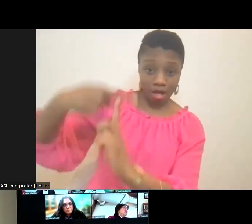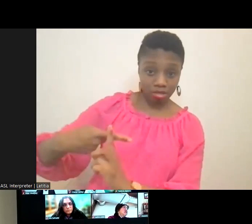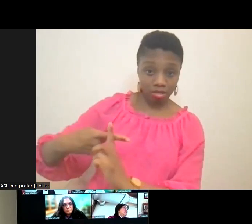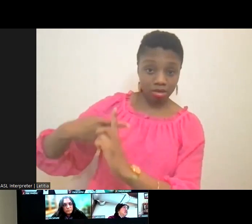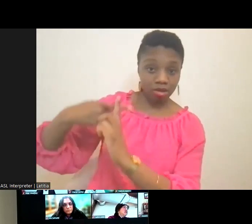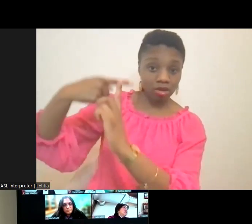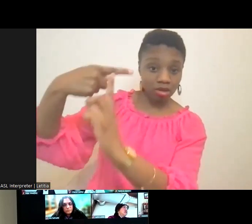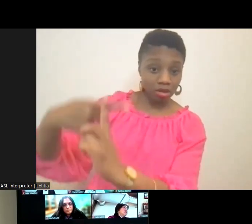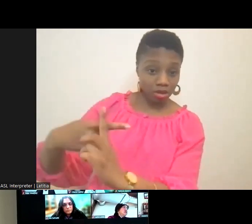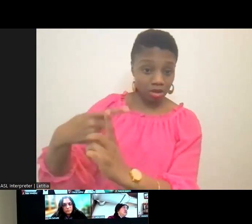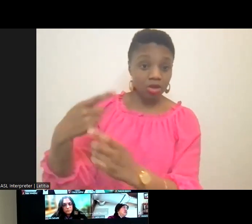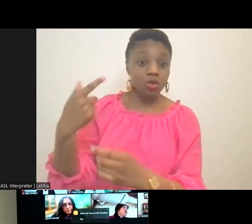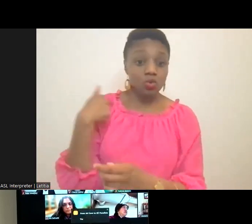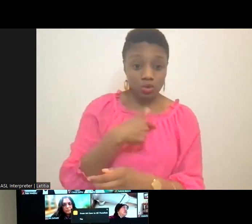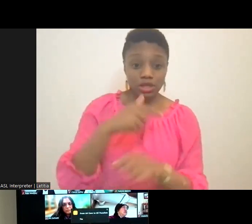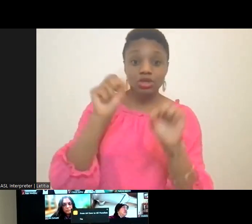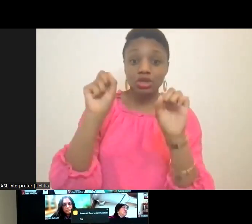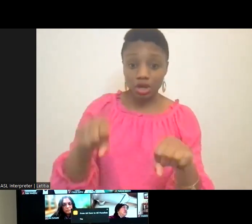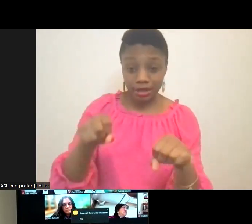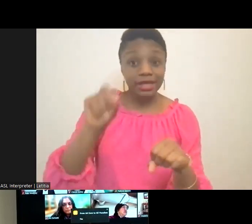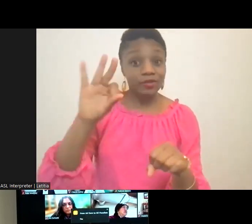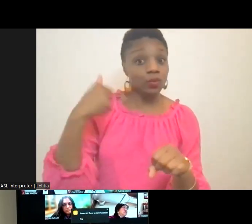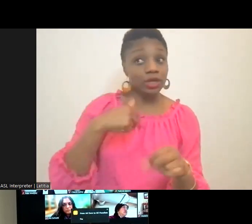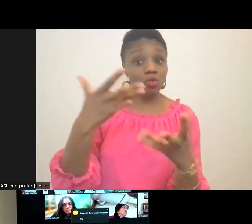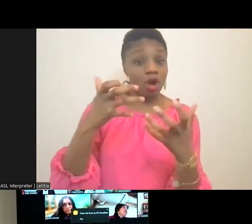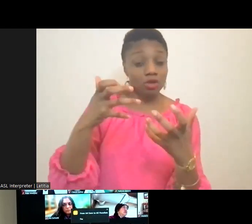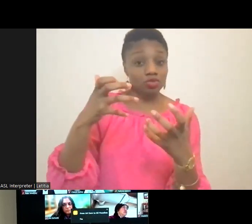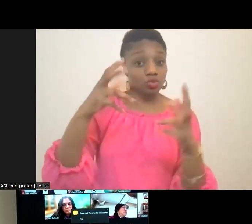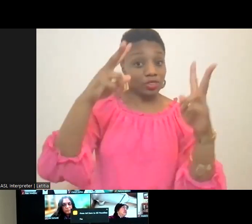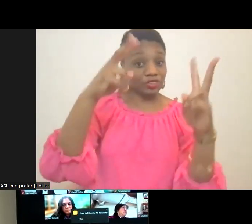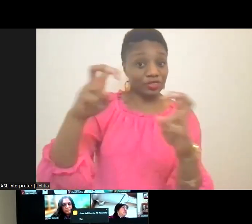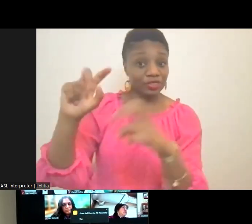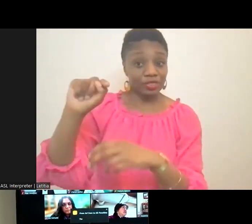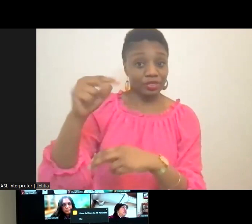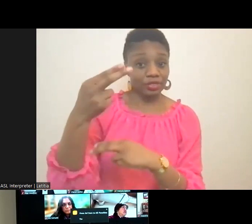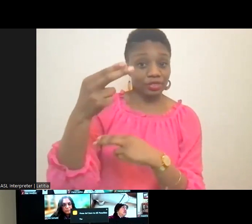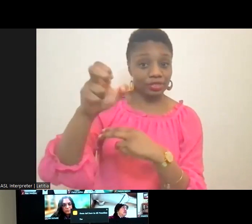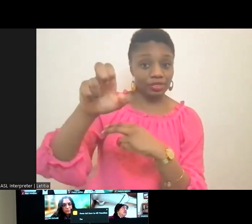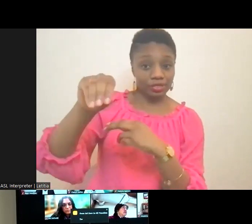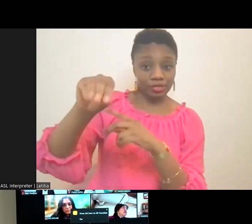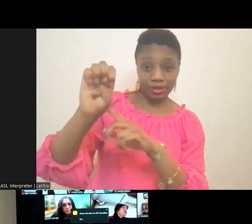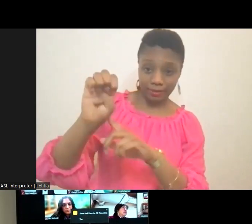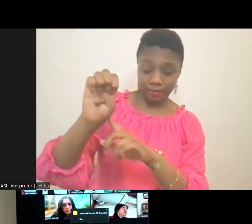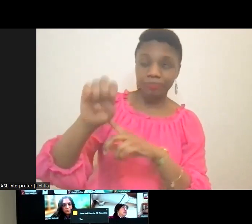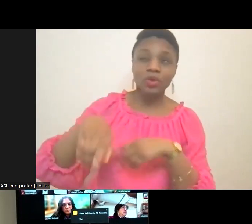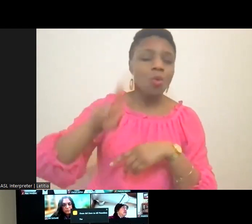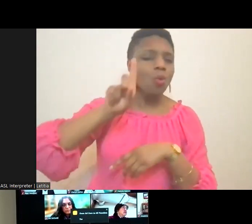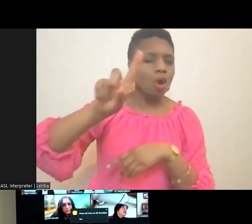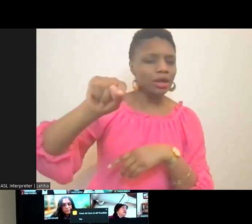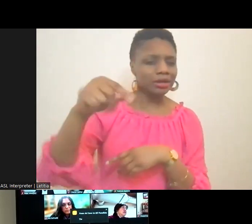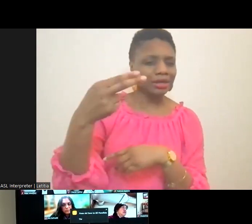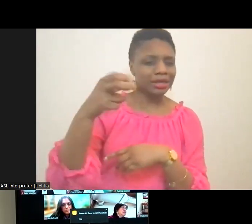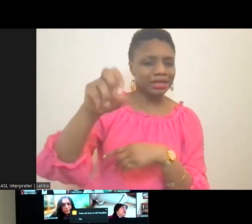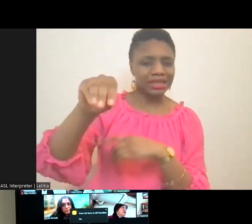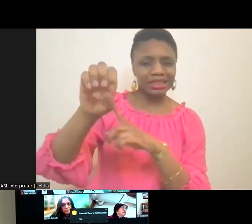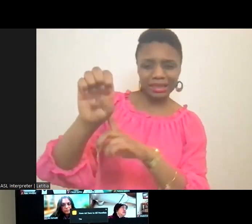in between, right, then we just have to take that into consideration. One of the themes that I heard was, Caroline, around citing